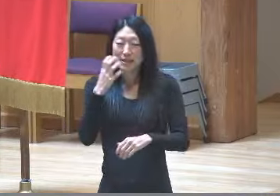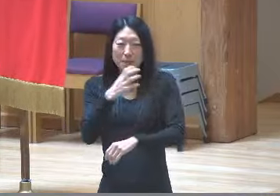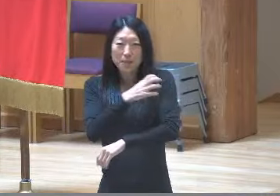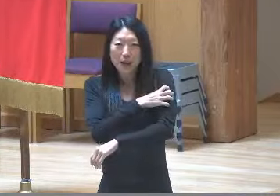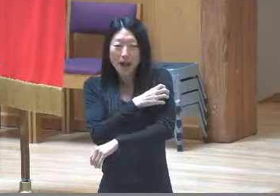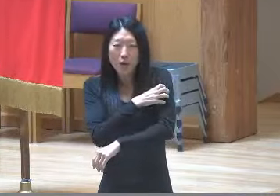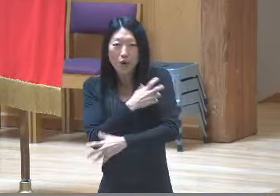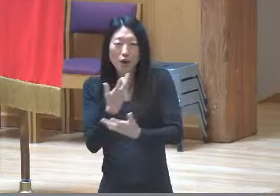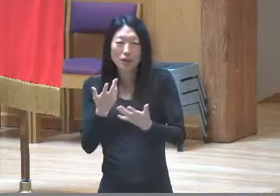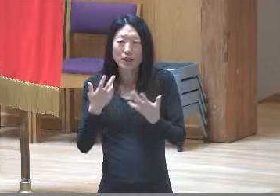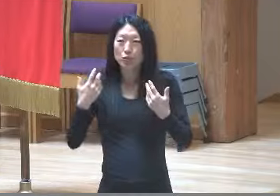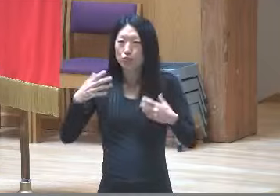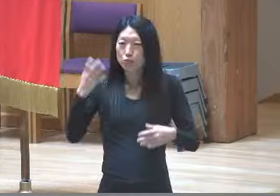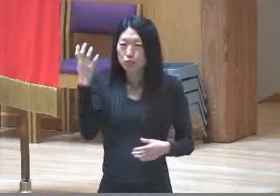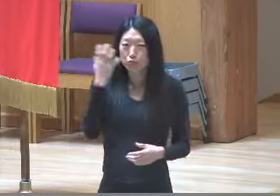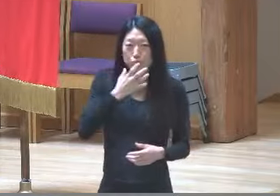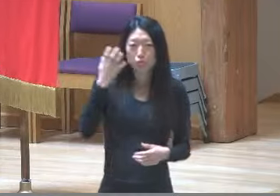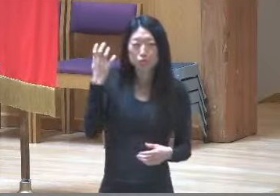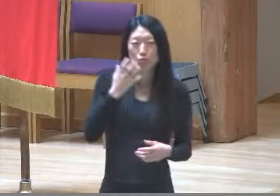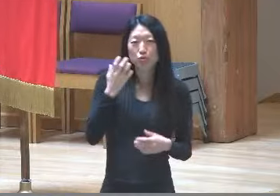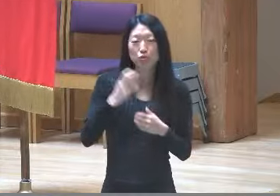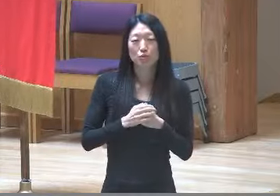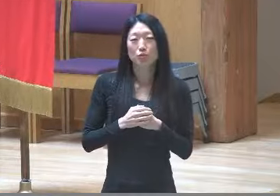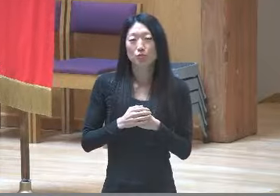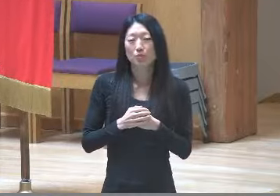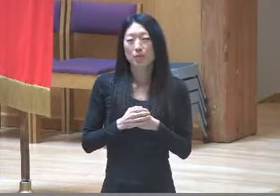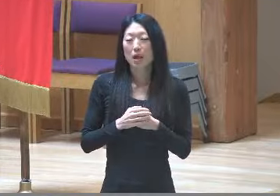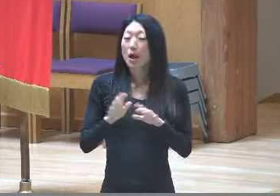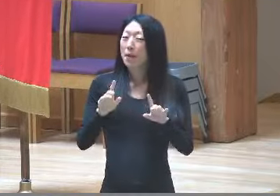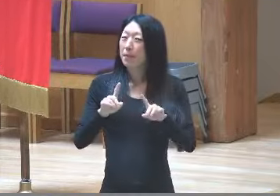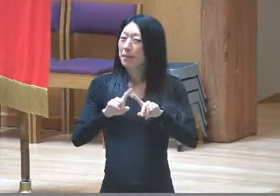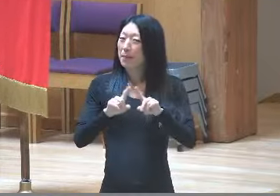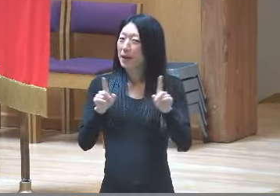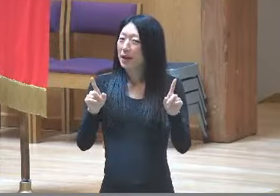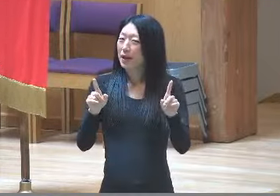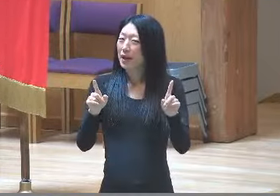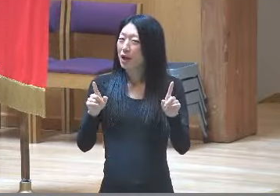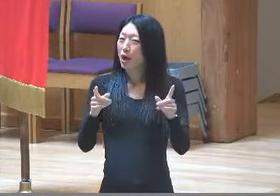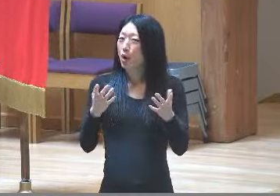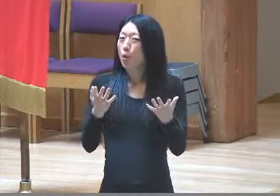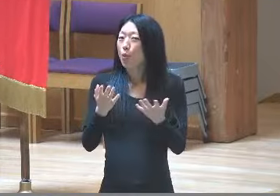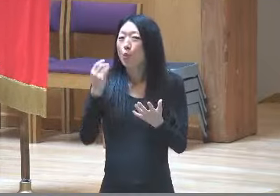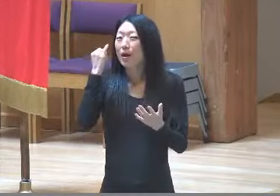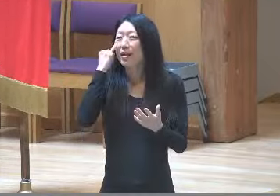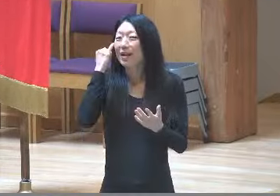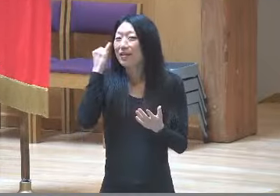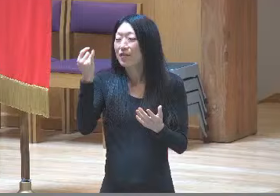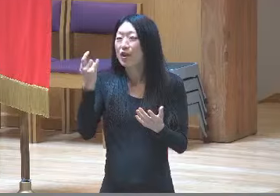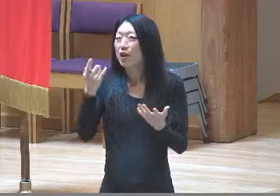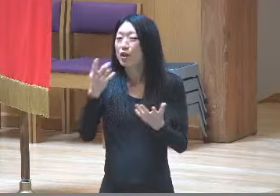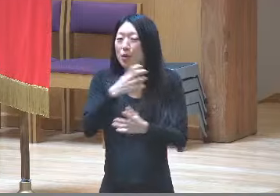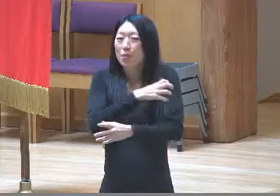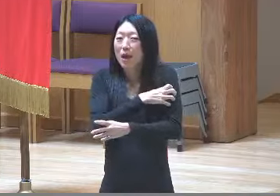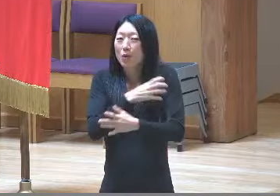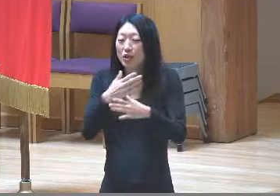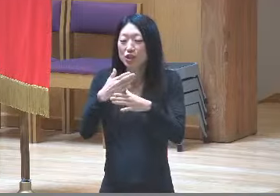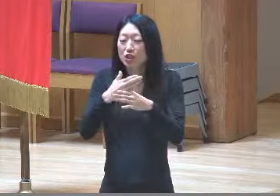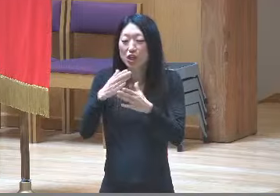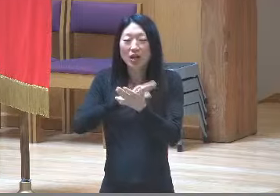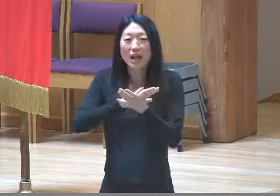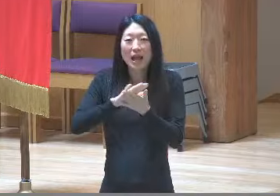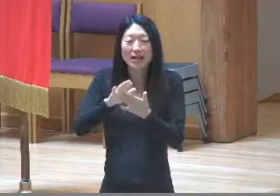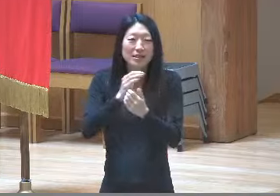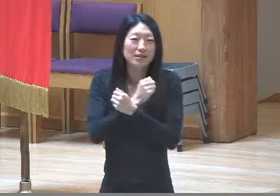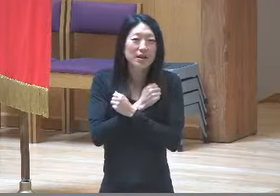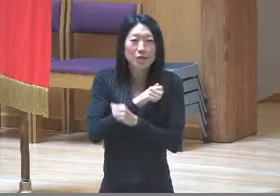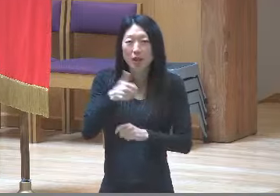do incredible things. But what if, and Freya already alluded to this, what if their superpower could help share kindness and love